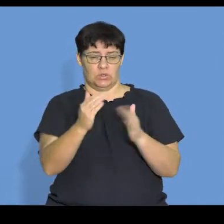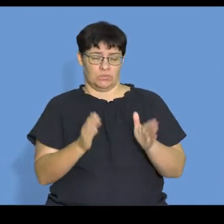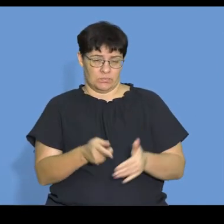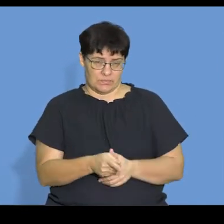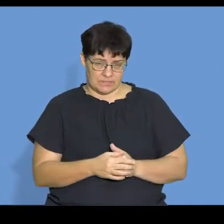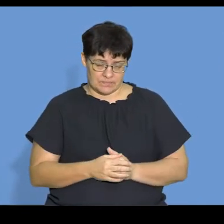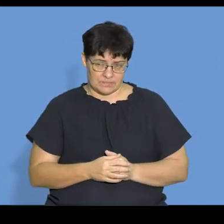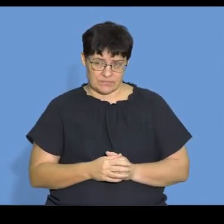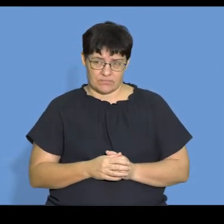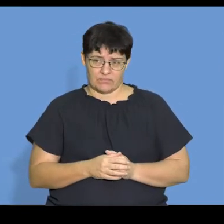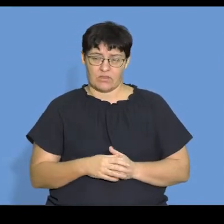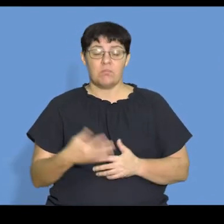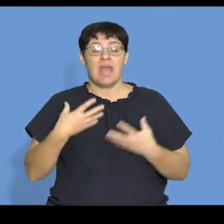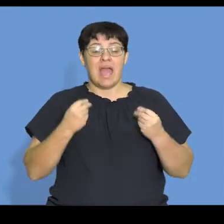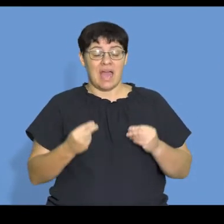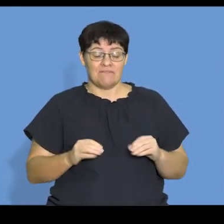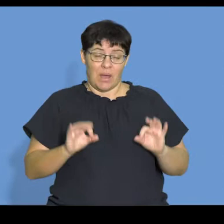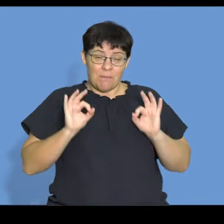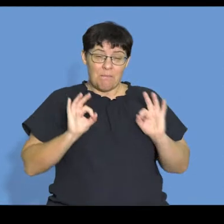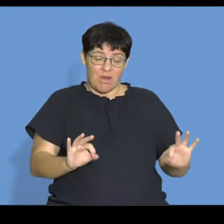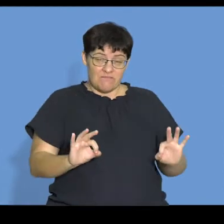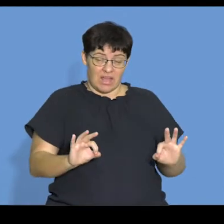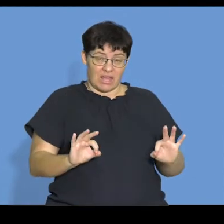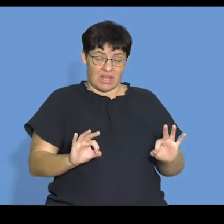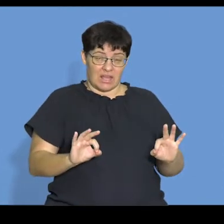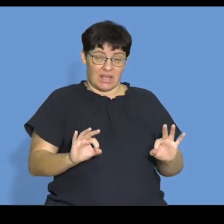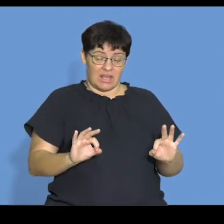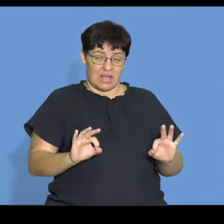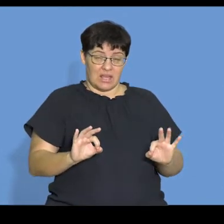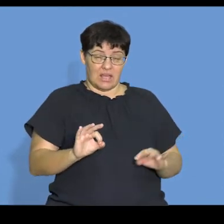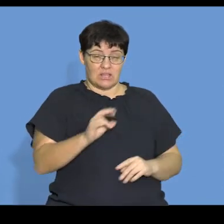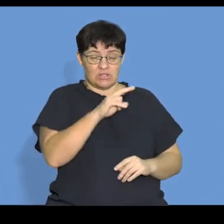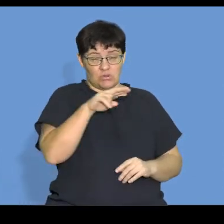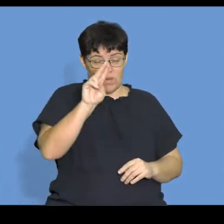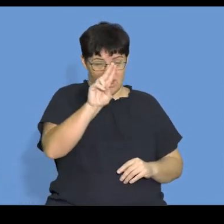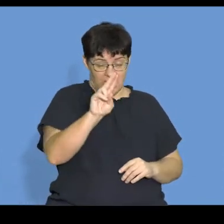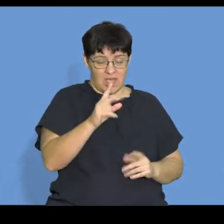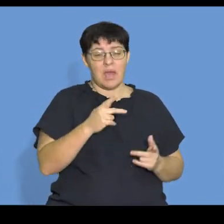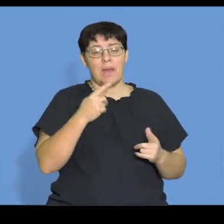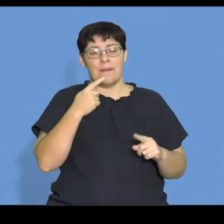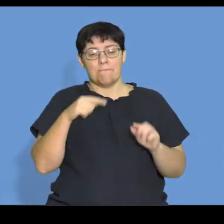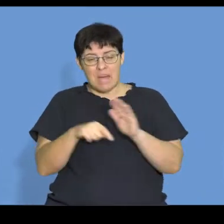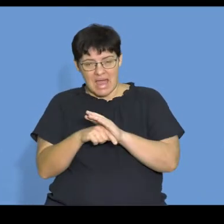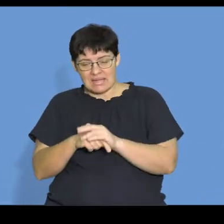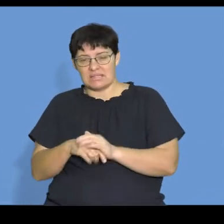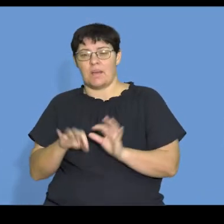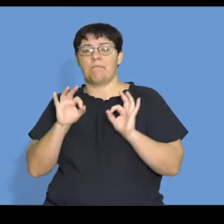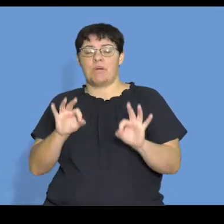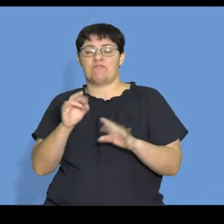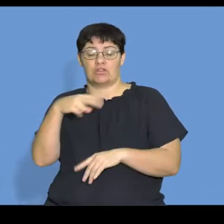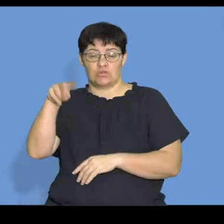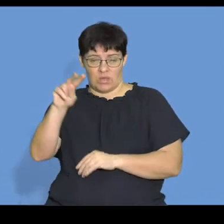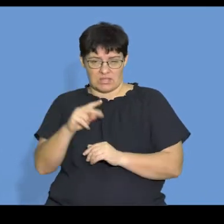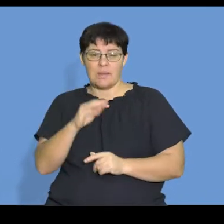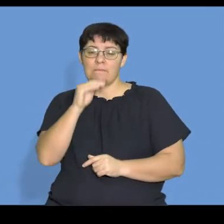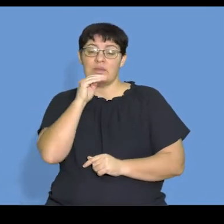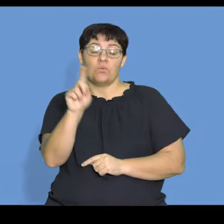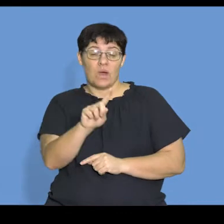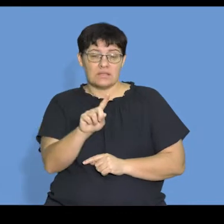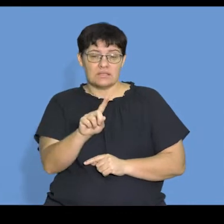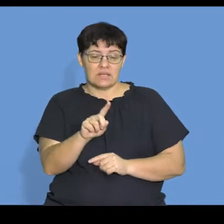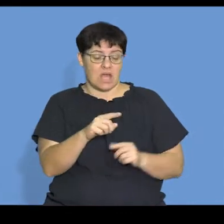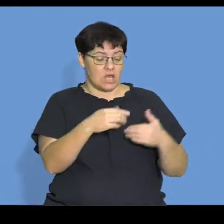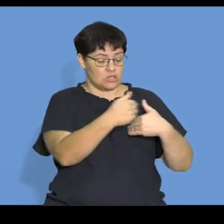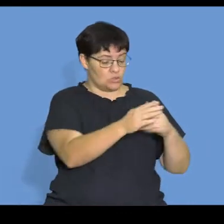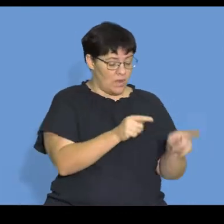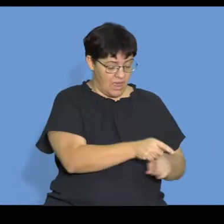I have a perfect square minus a perfect square, we now call this a difference of 2 squares.